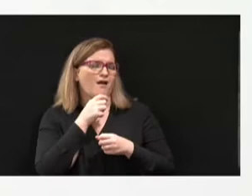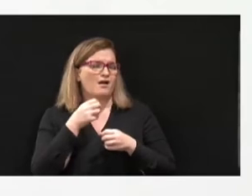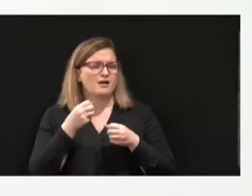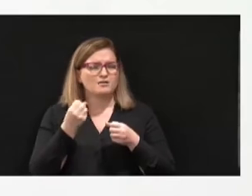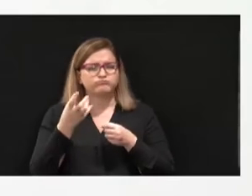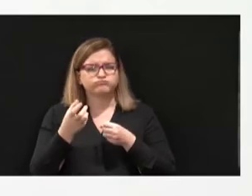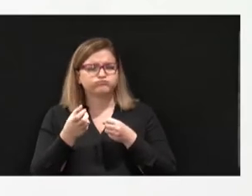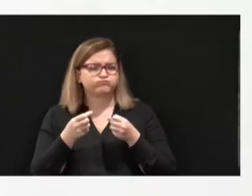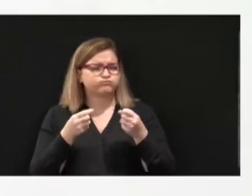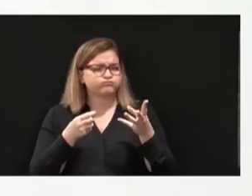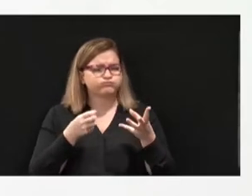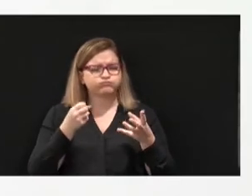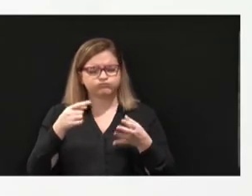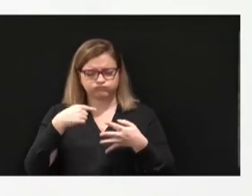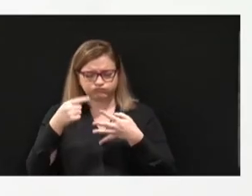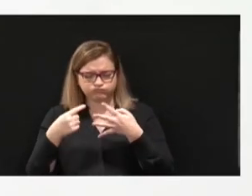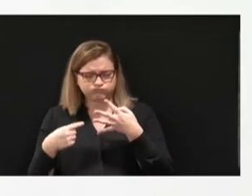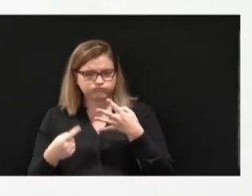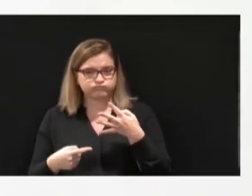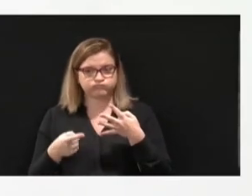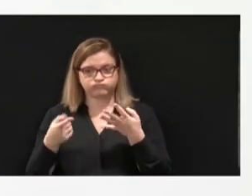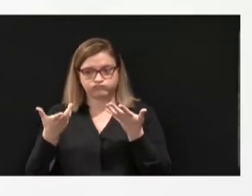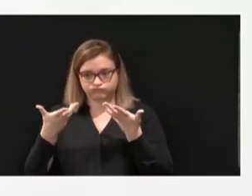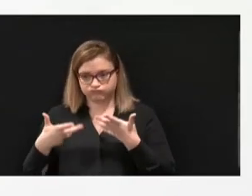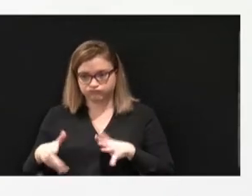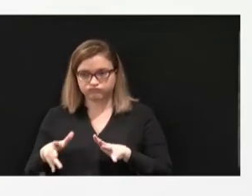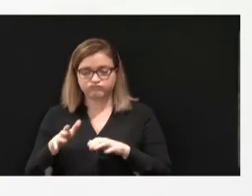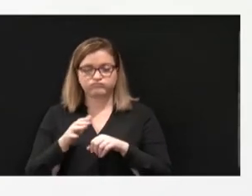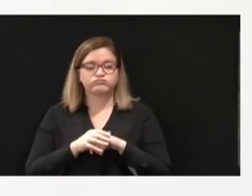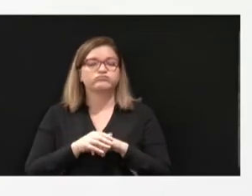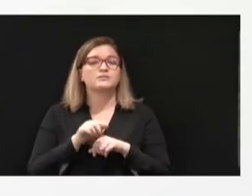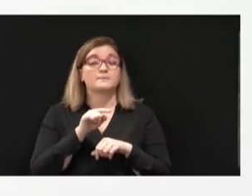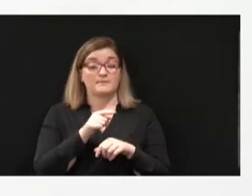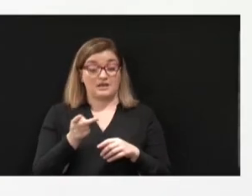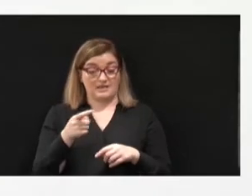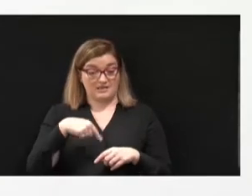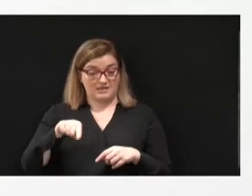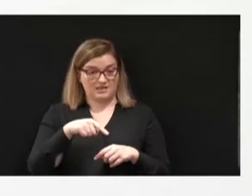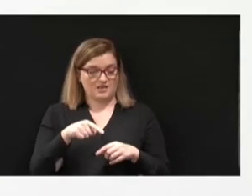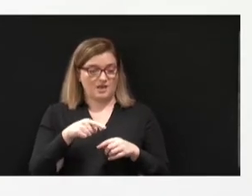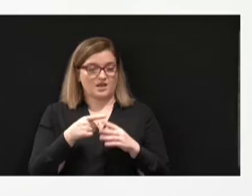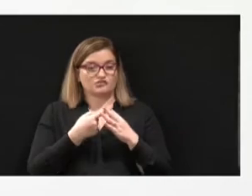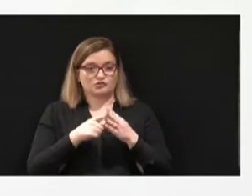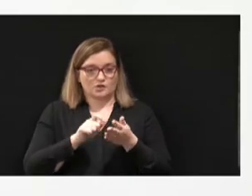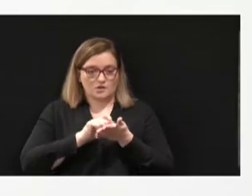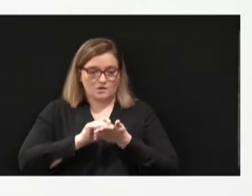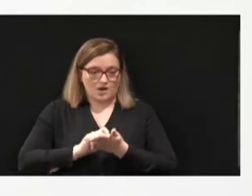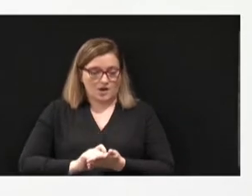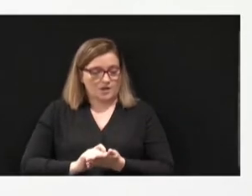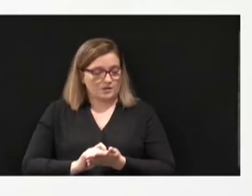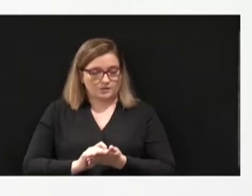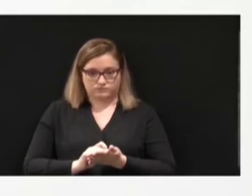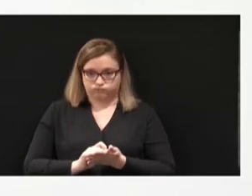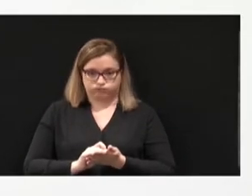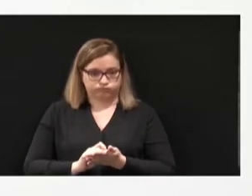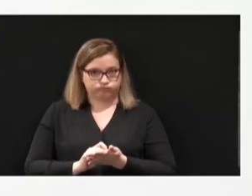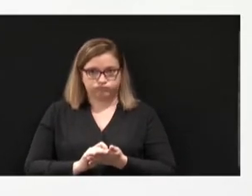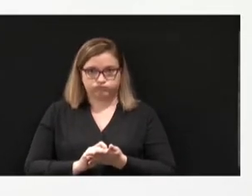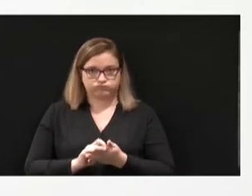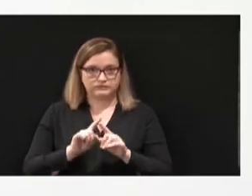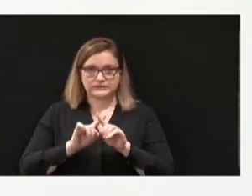God they watched Godfather 1 and 2 and I could listen to everything and help direct that. But, you